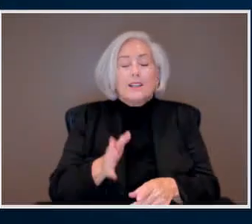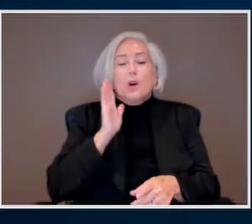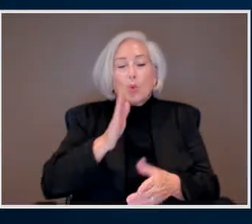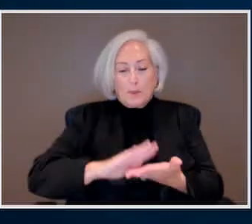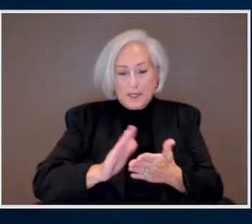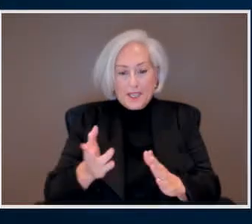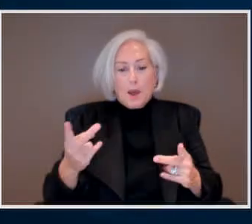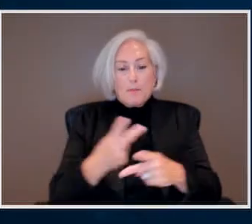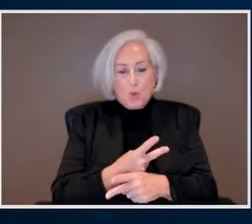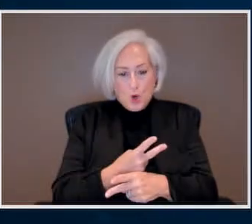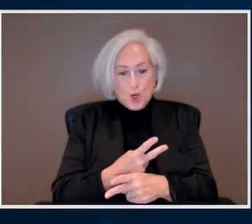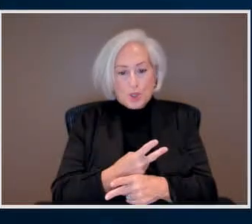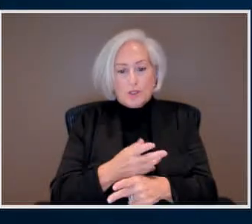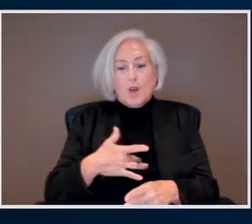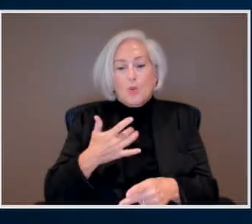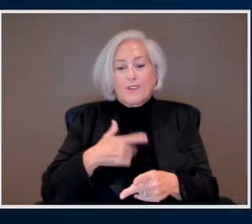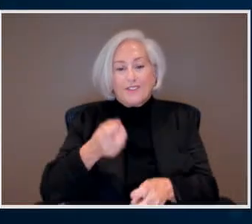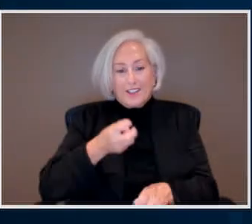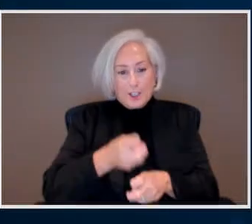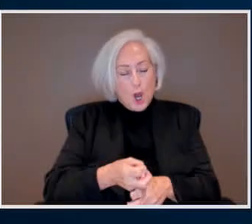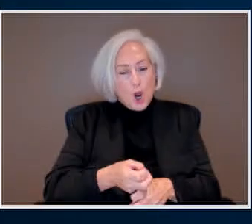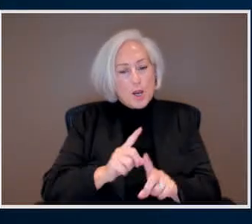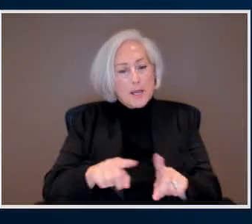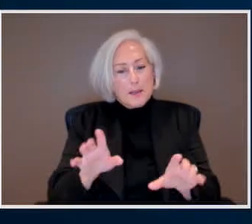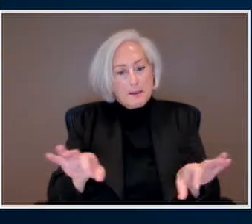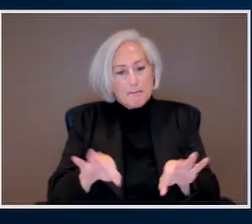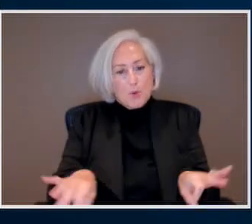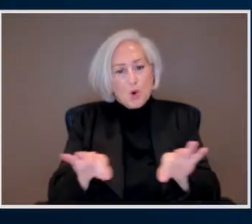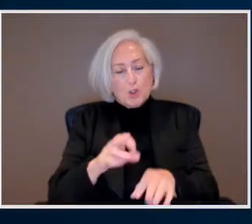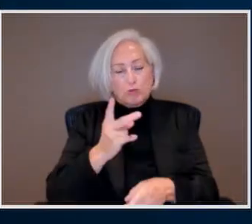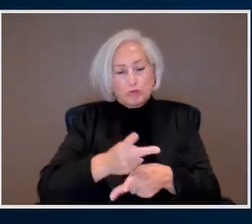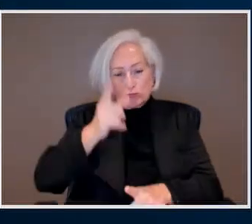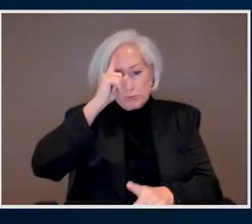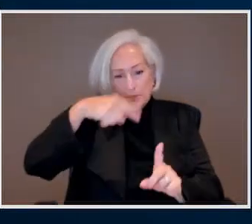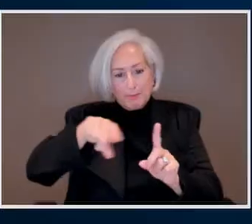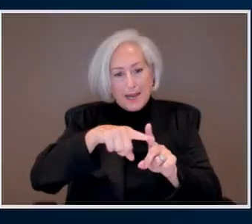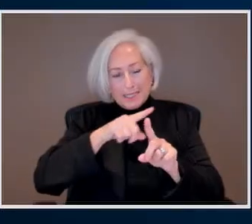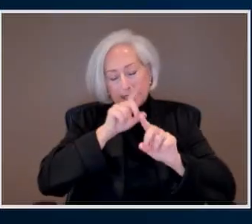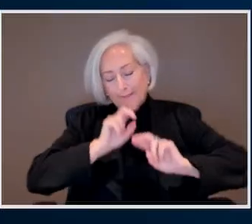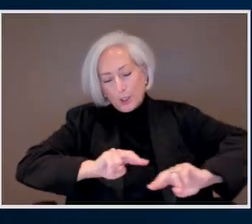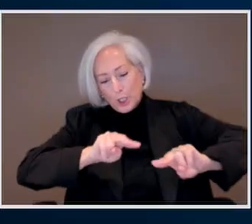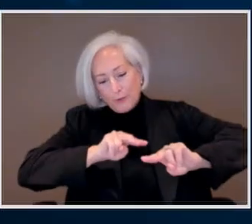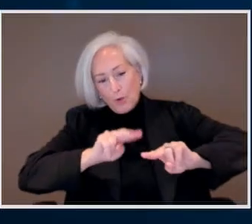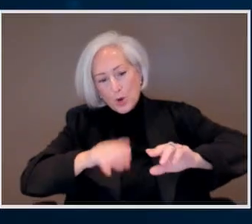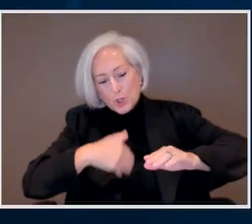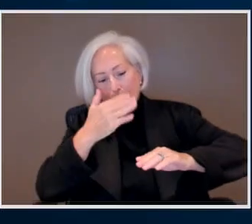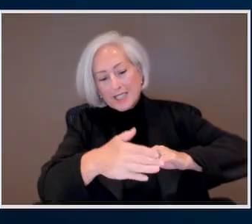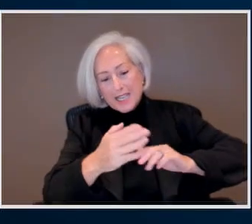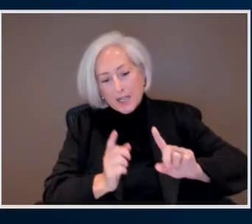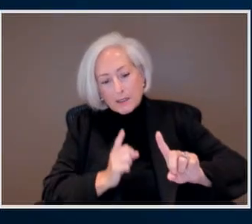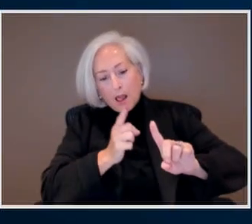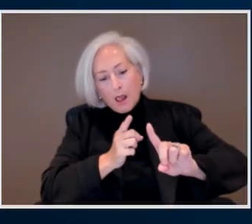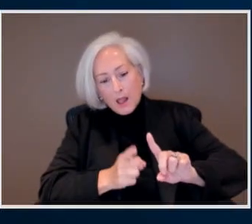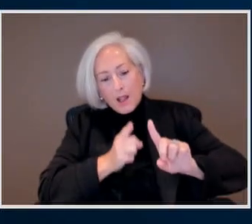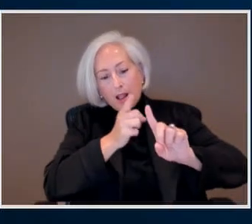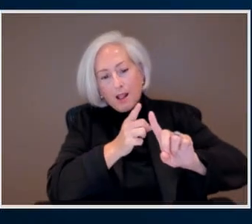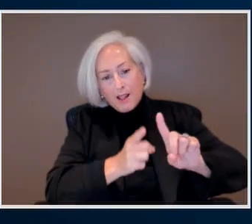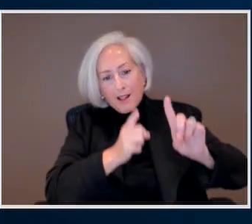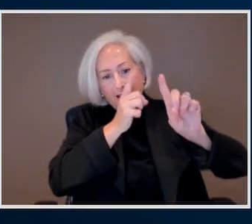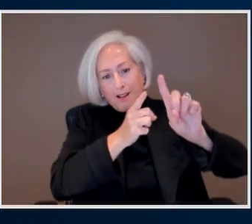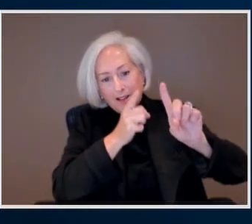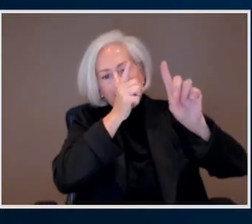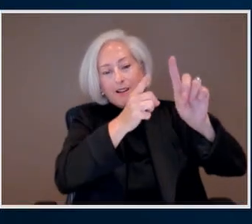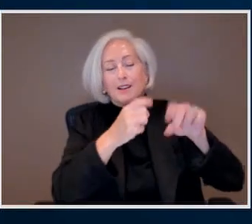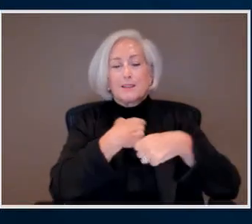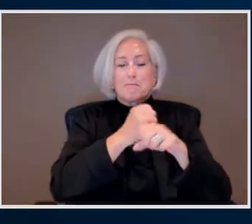to feel harder. If you can keep yourself positive and keep looking forward to the next big milestone, the next big goal that you have, I think it makes it a lot